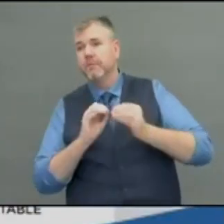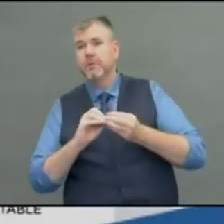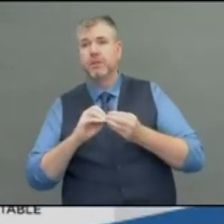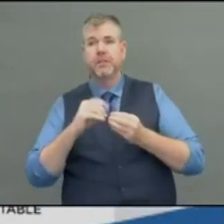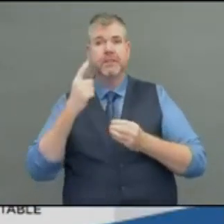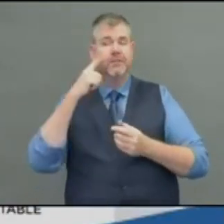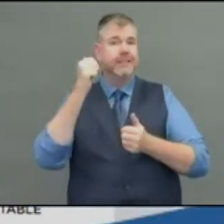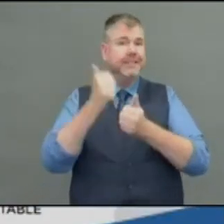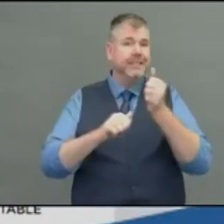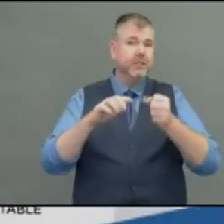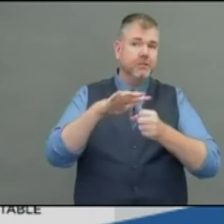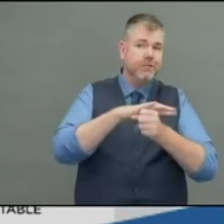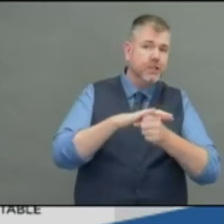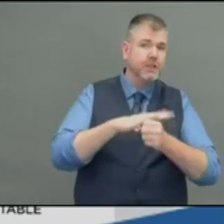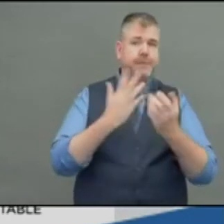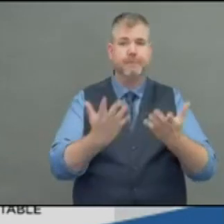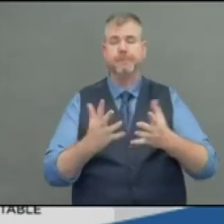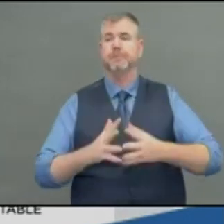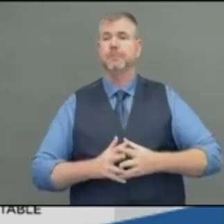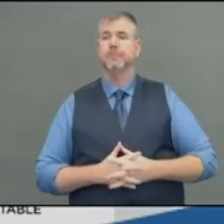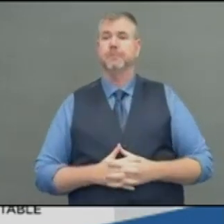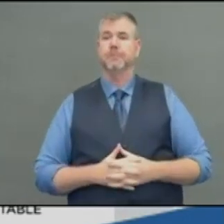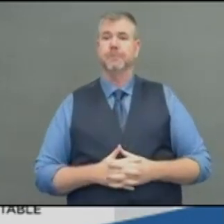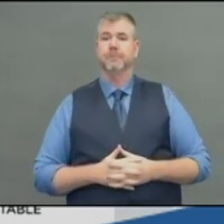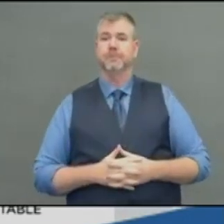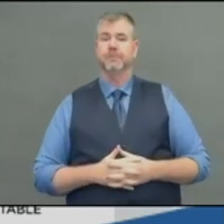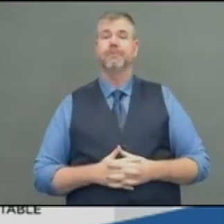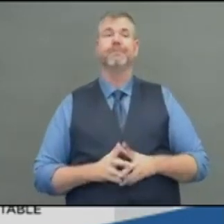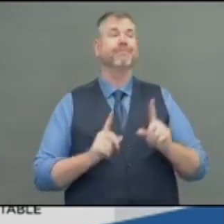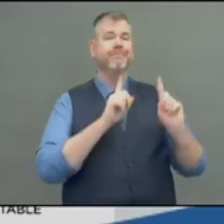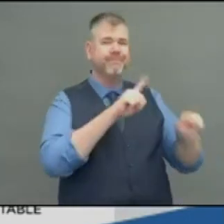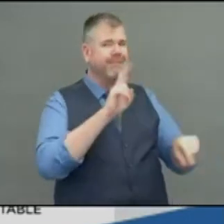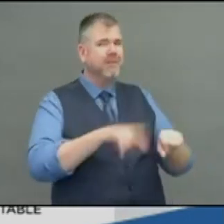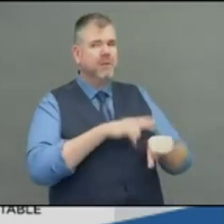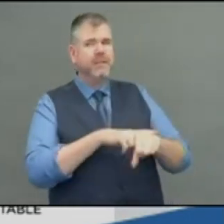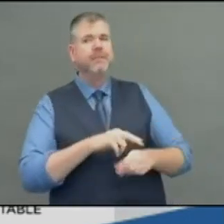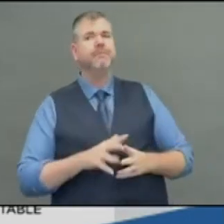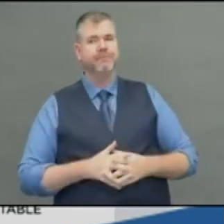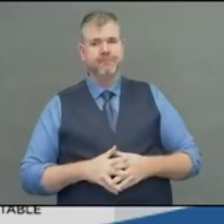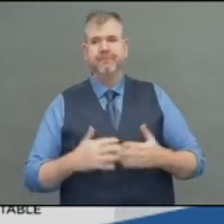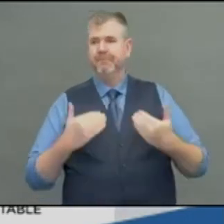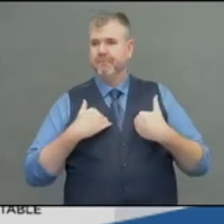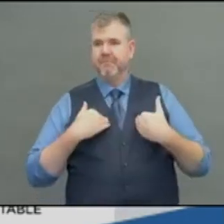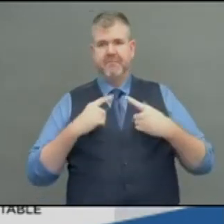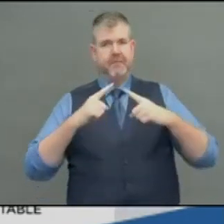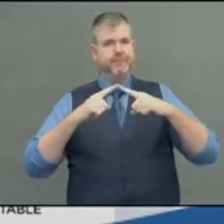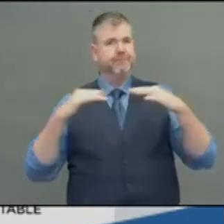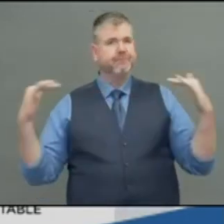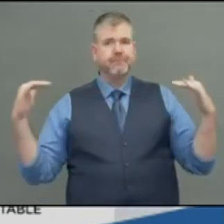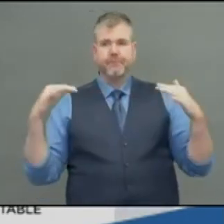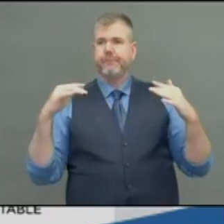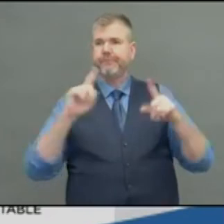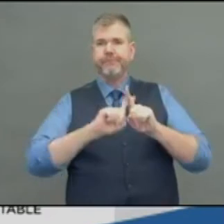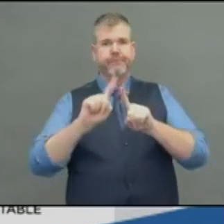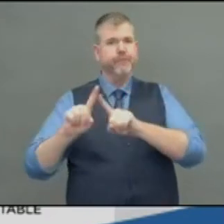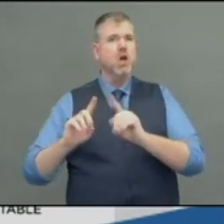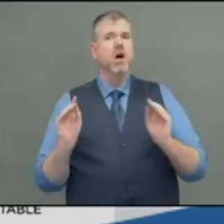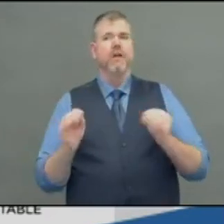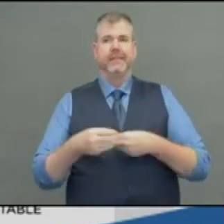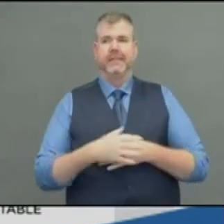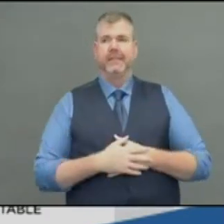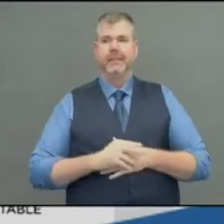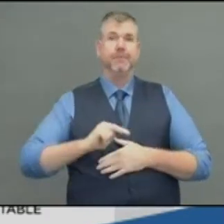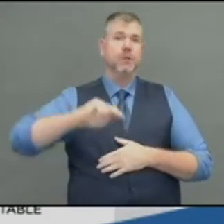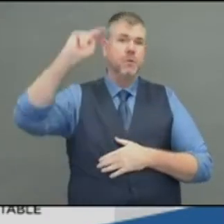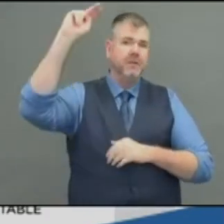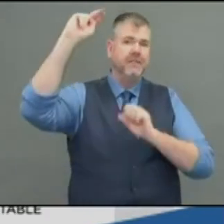region? Of course. So we have various offices throughout the state, Northern California,